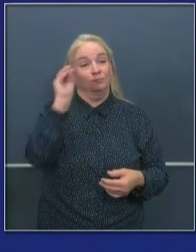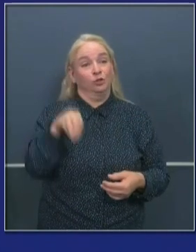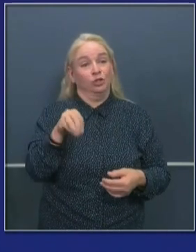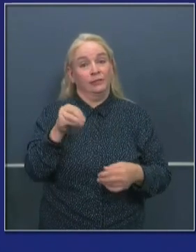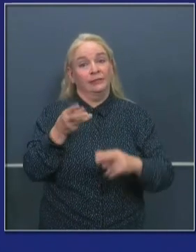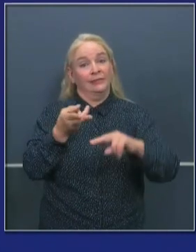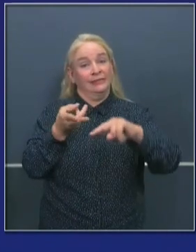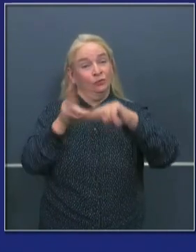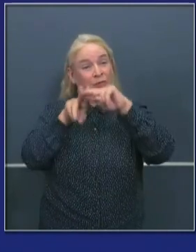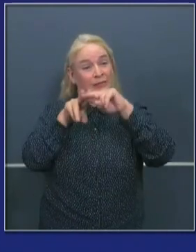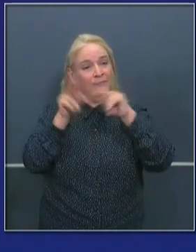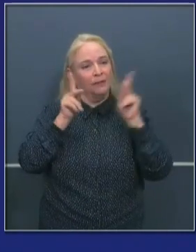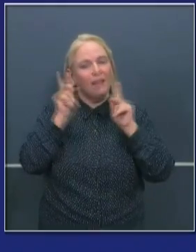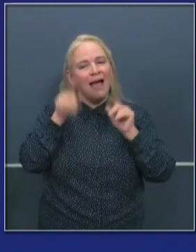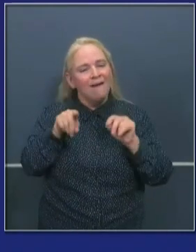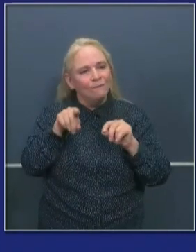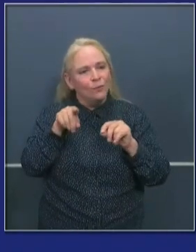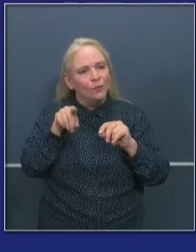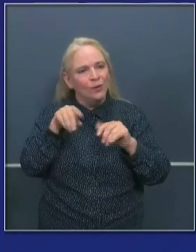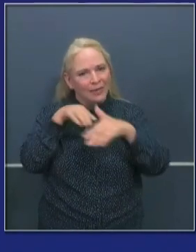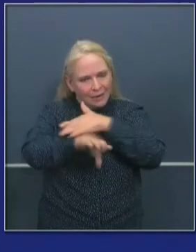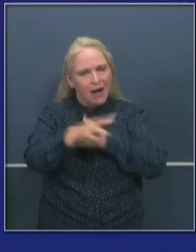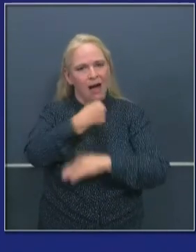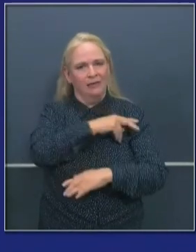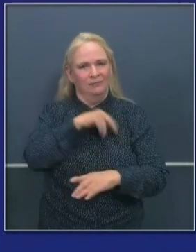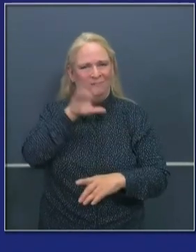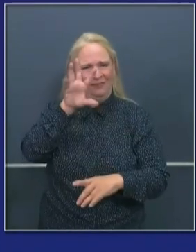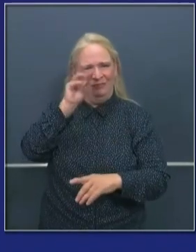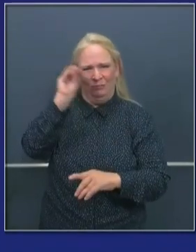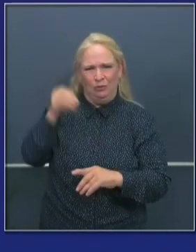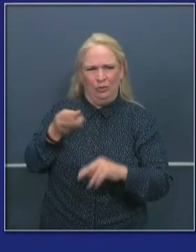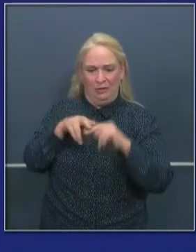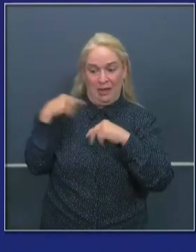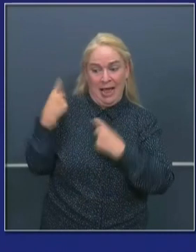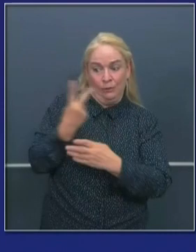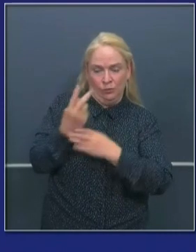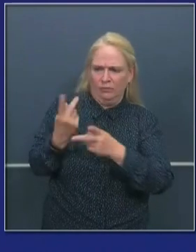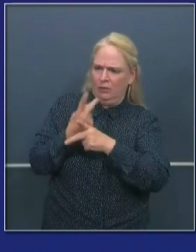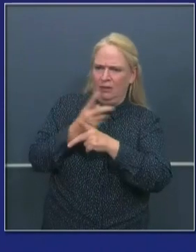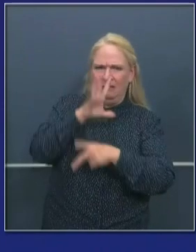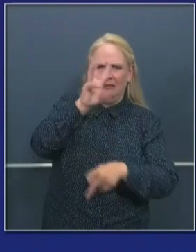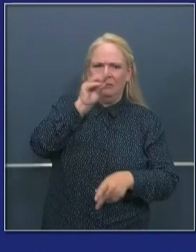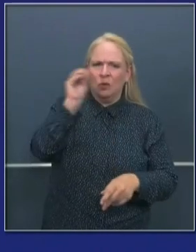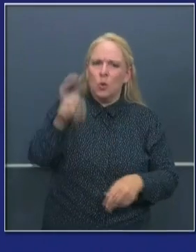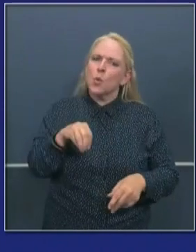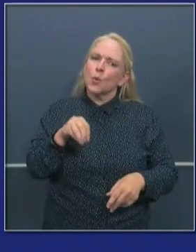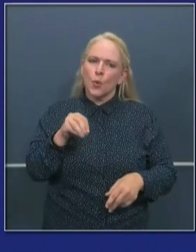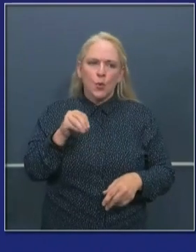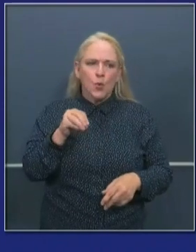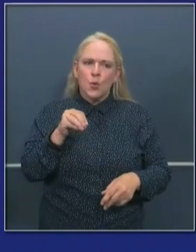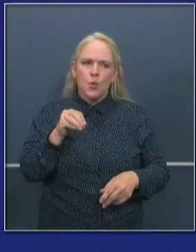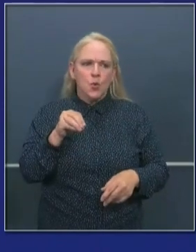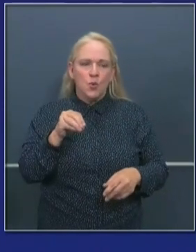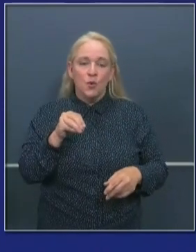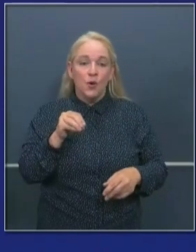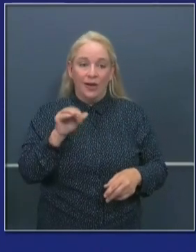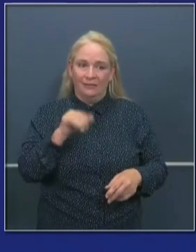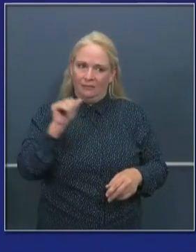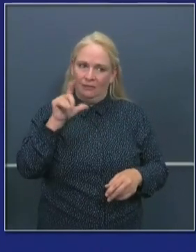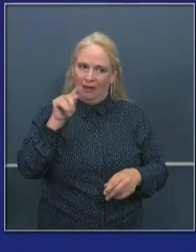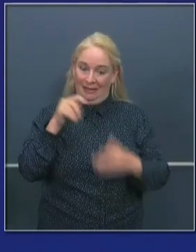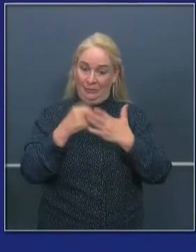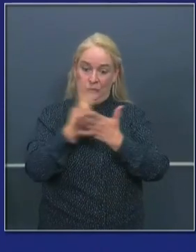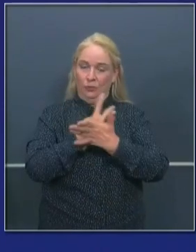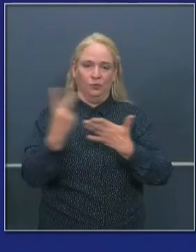in hospitalizations over the 2-week reporting period. 56%, just over a 2-week